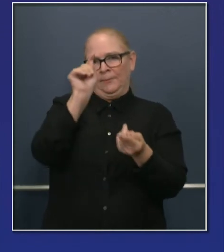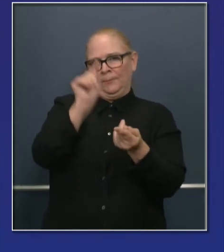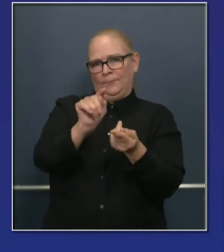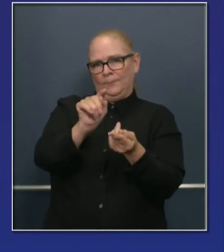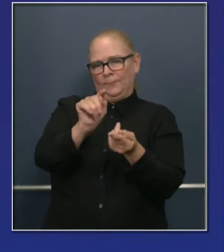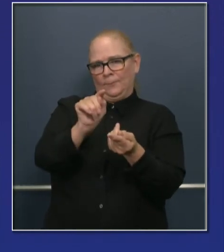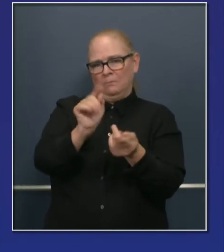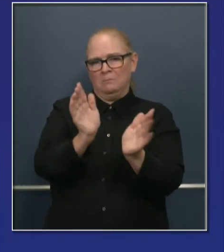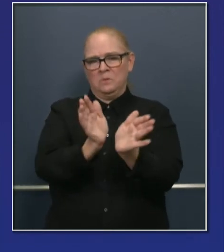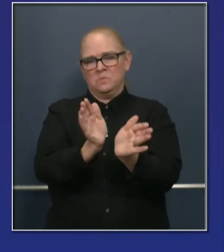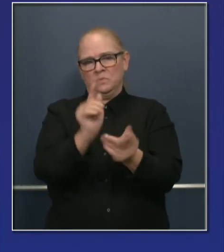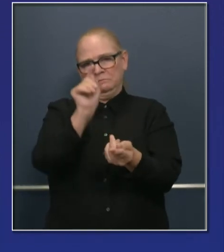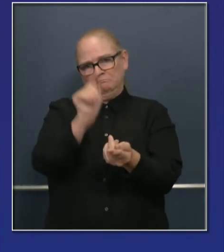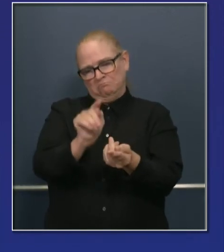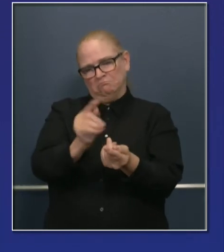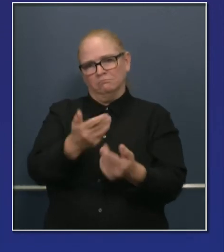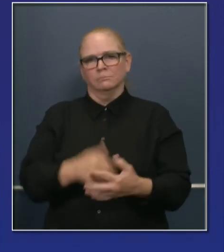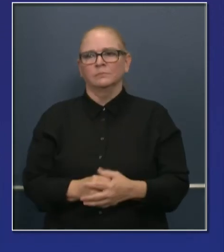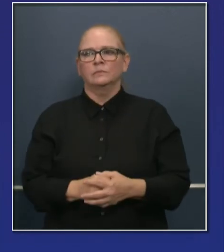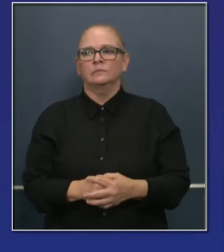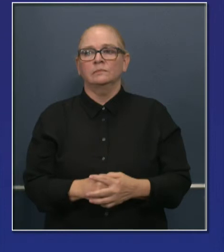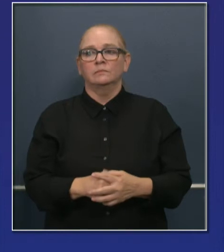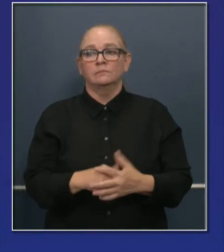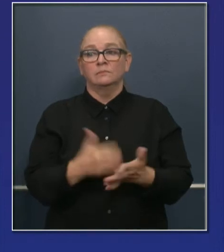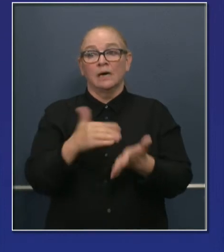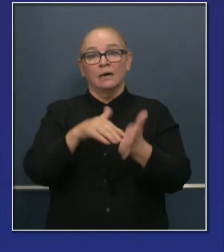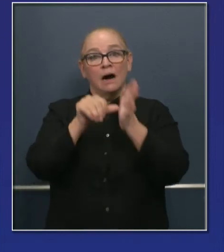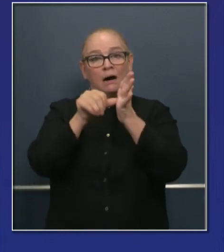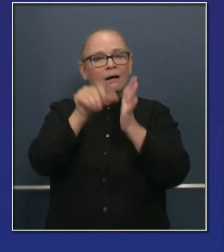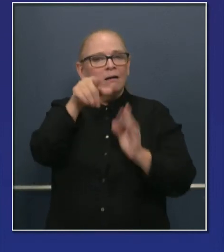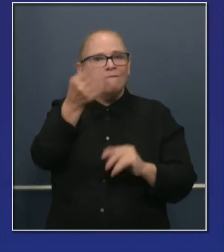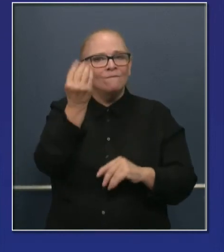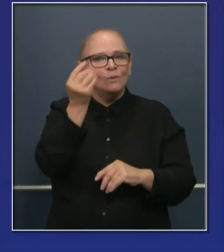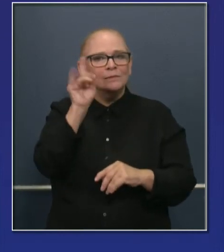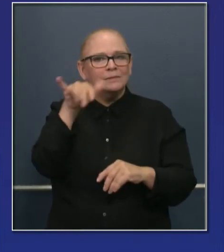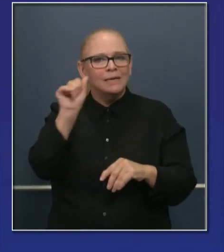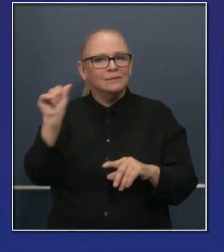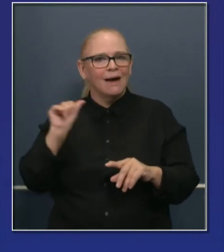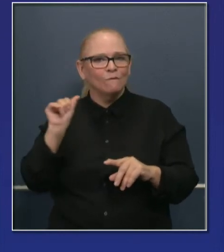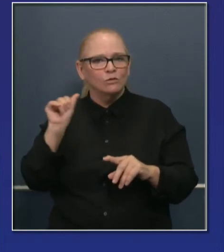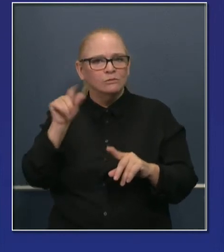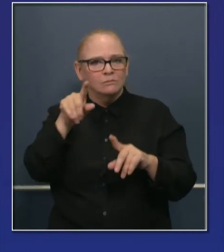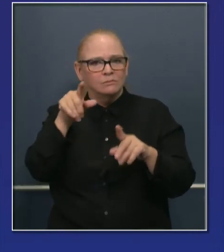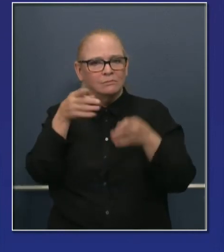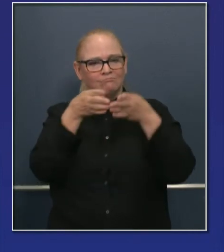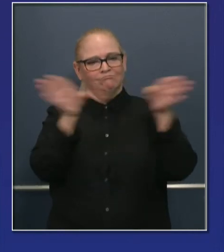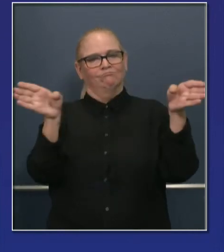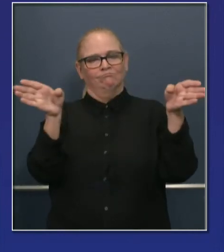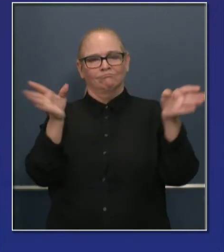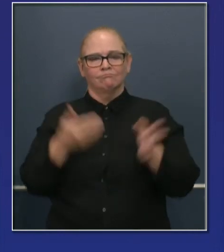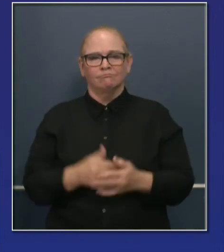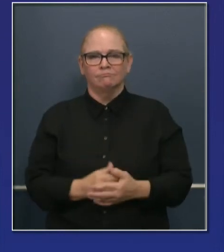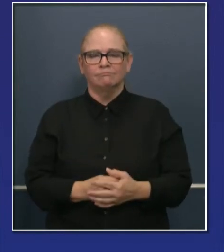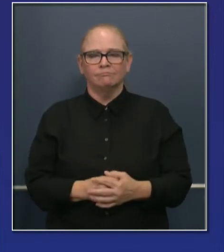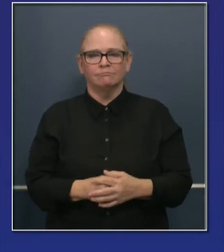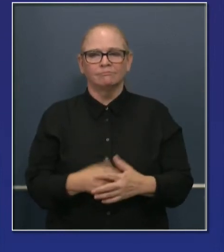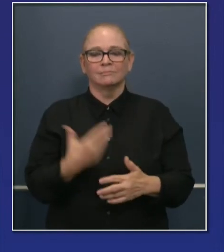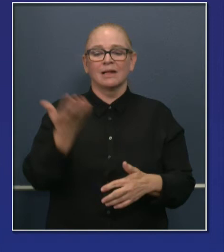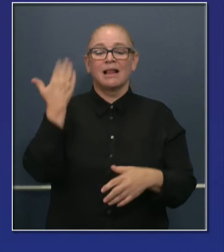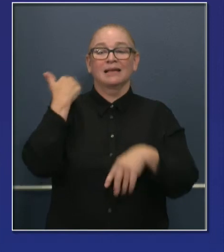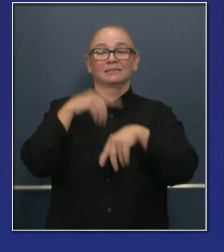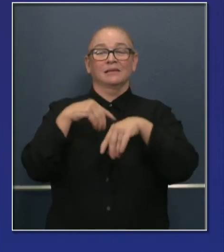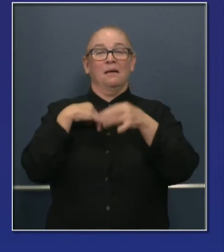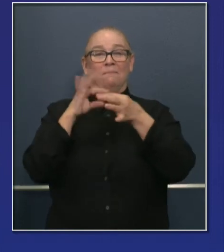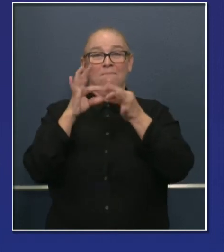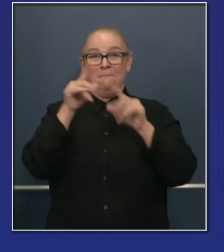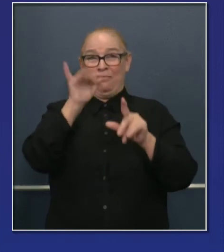our hospitals over a 14-day period, 10% decrease. The last time I shared slides with you,